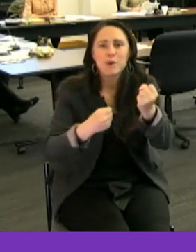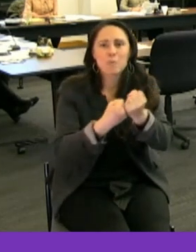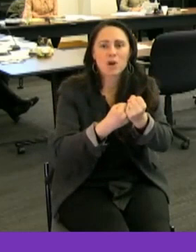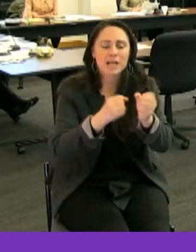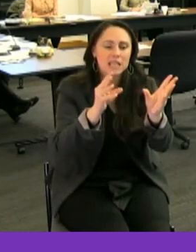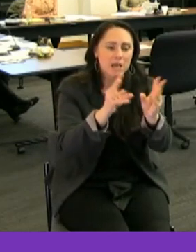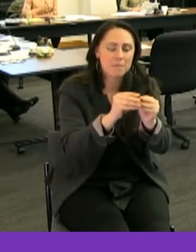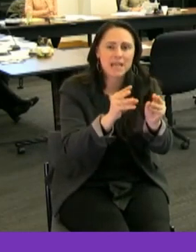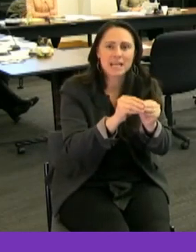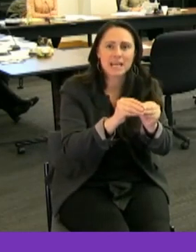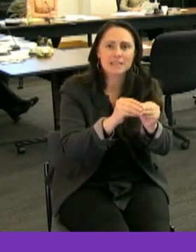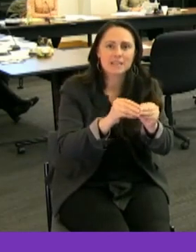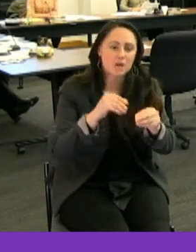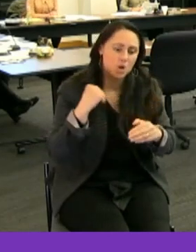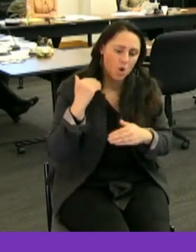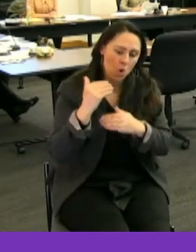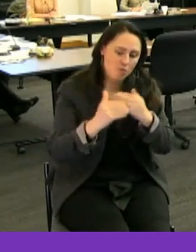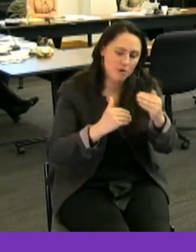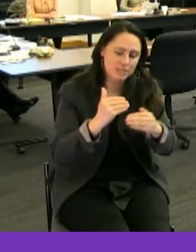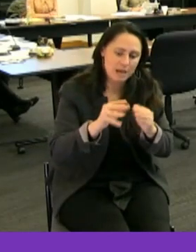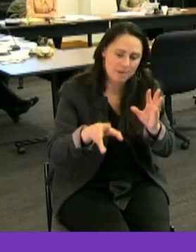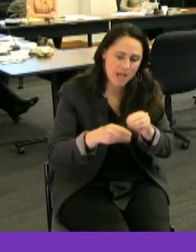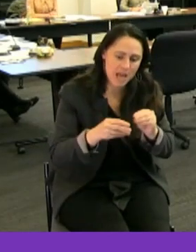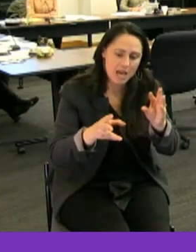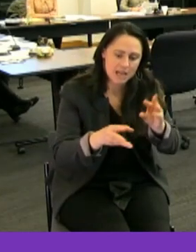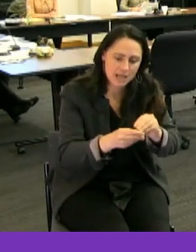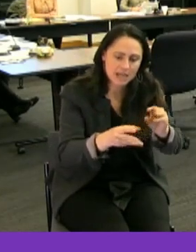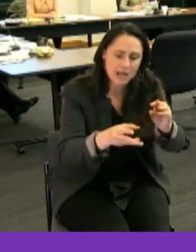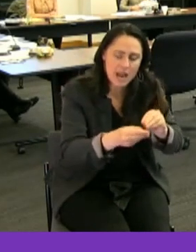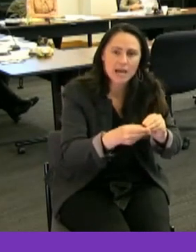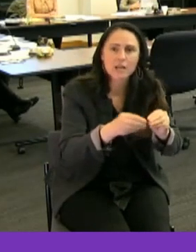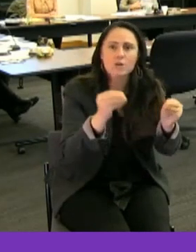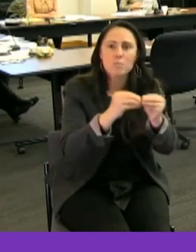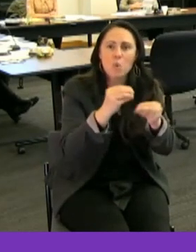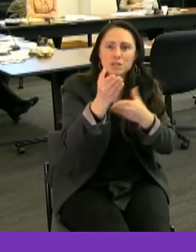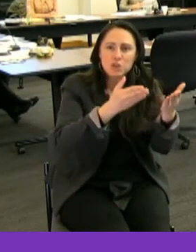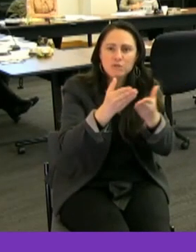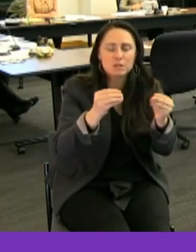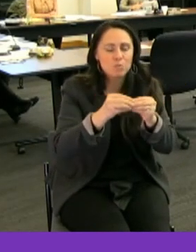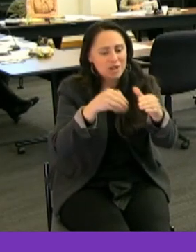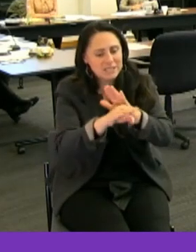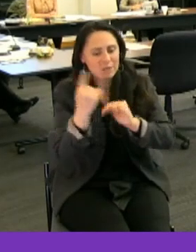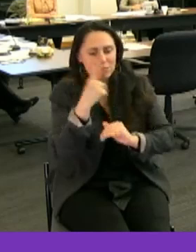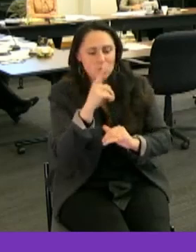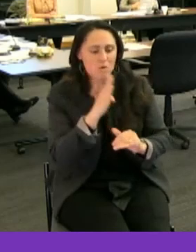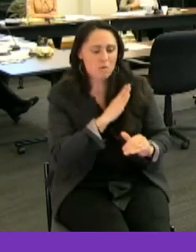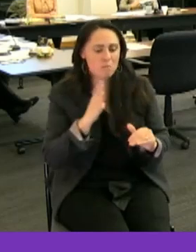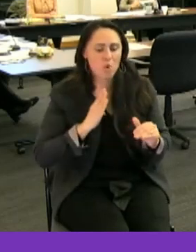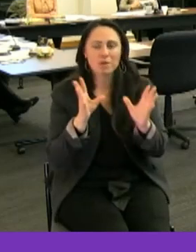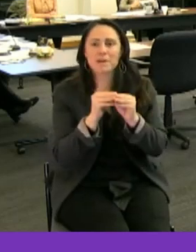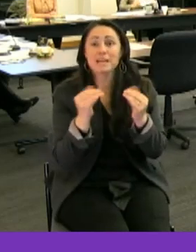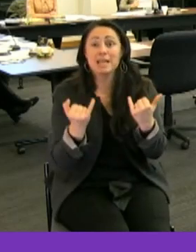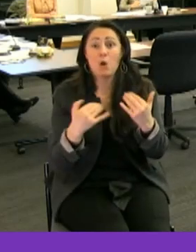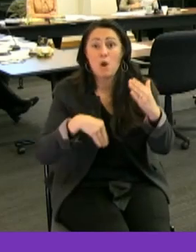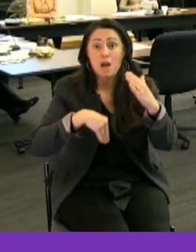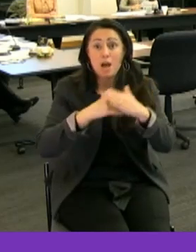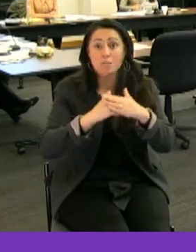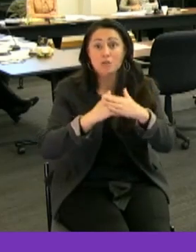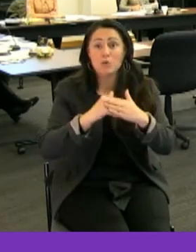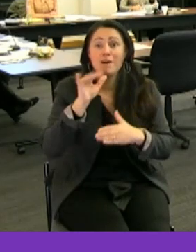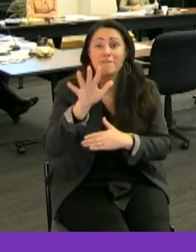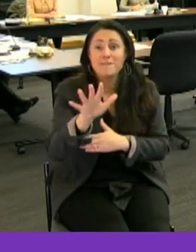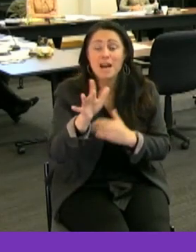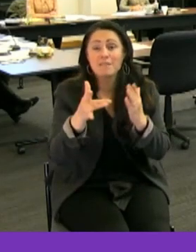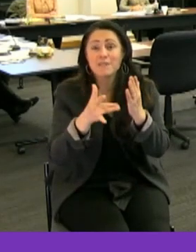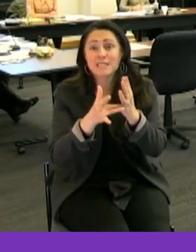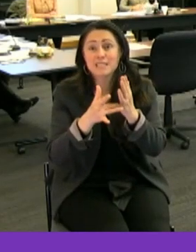the meeting. Over time, as we've added more services and more accessibility to our board meetings, we are now up to